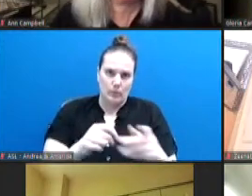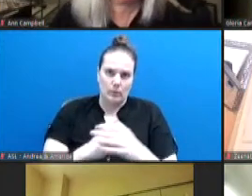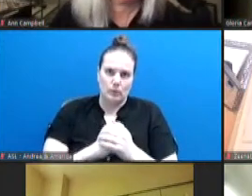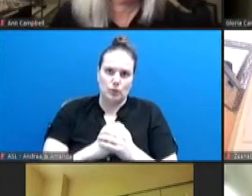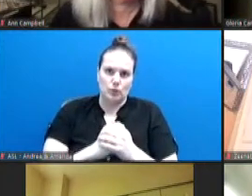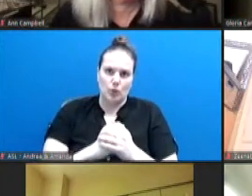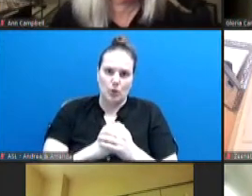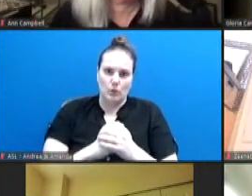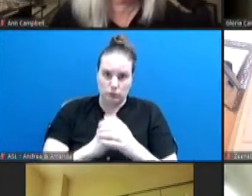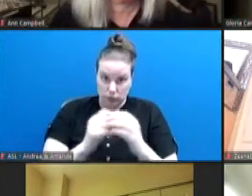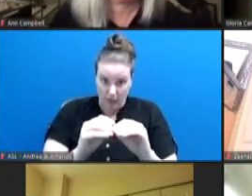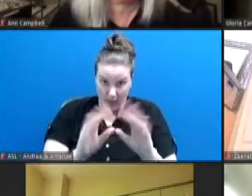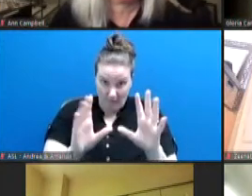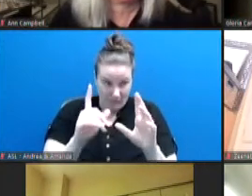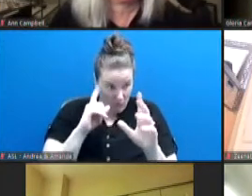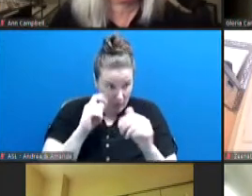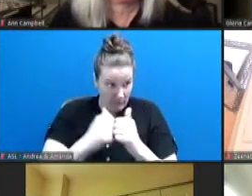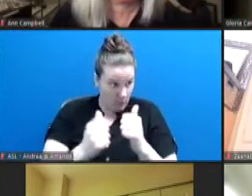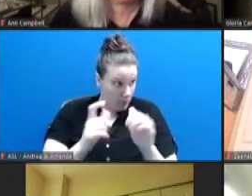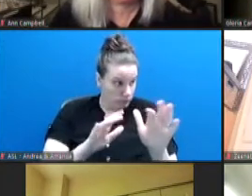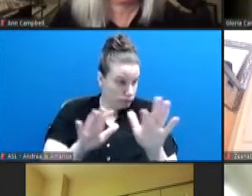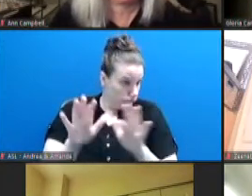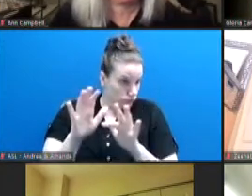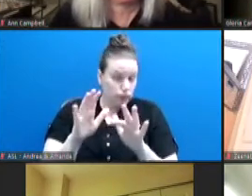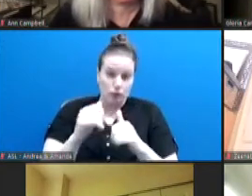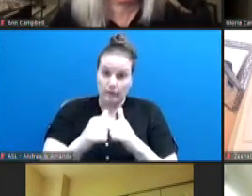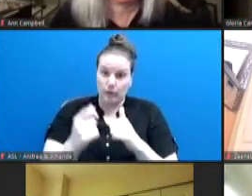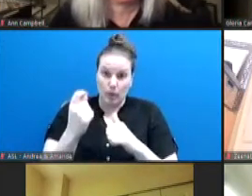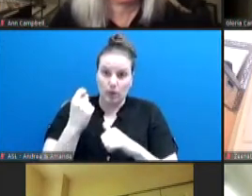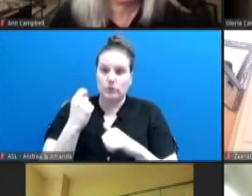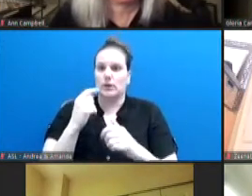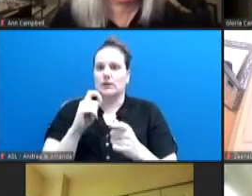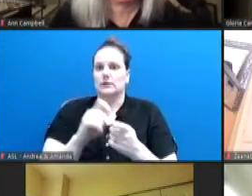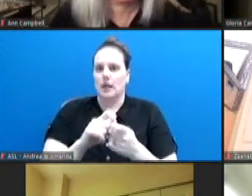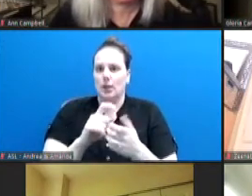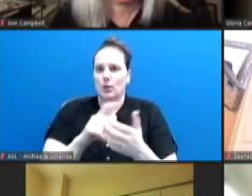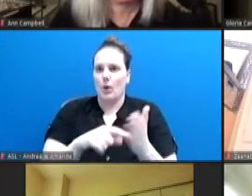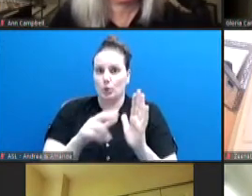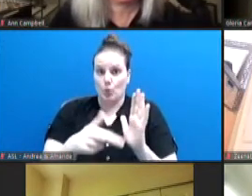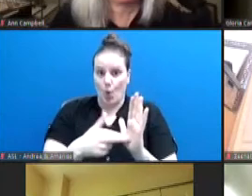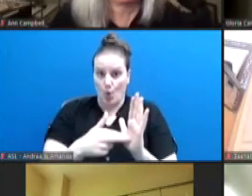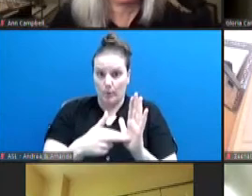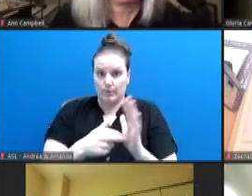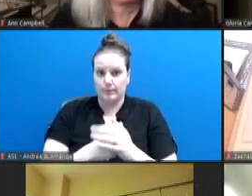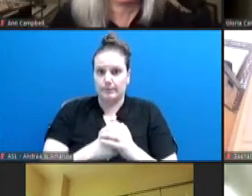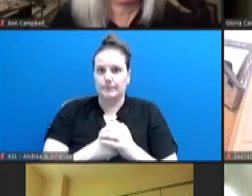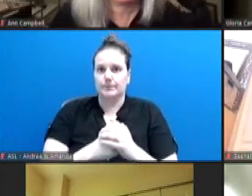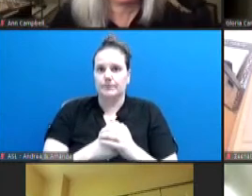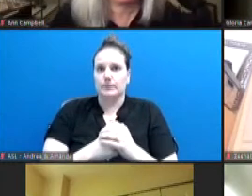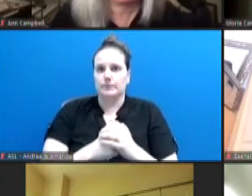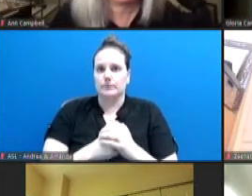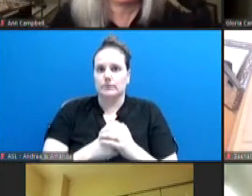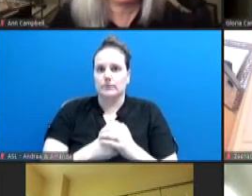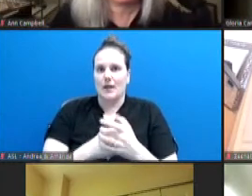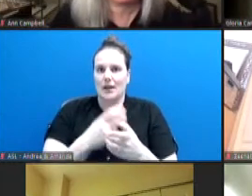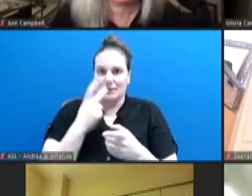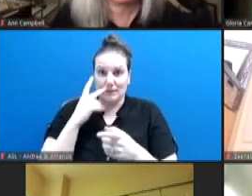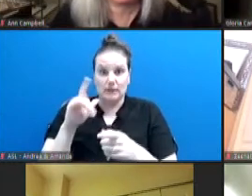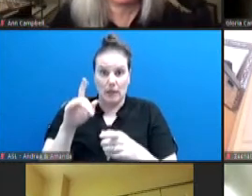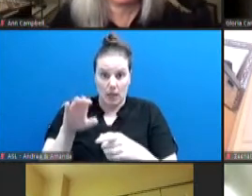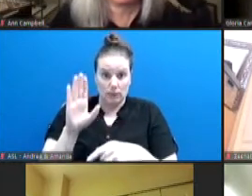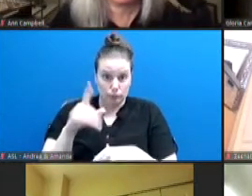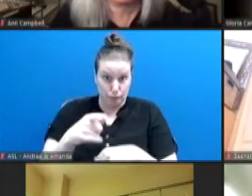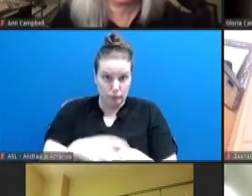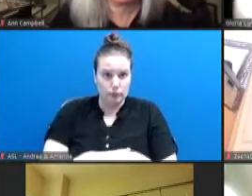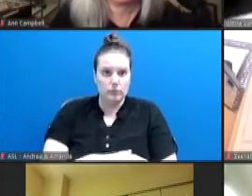everybody's clarification, so everyone understands exactly what the role is. And so I see Celeste, you have your hand